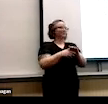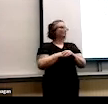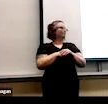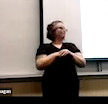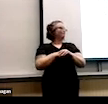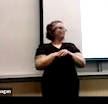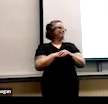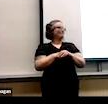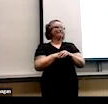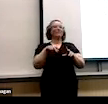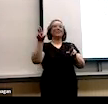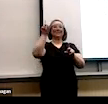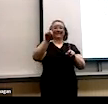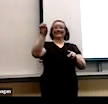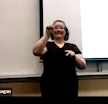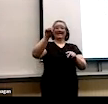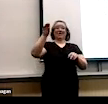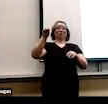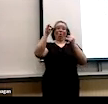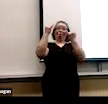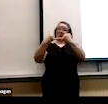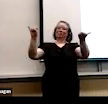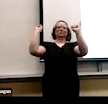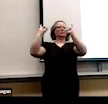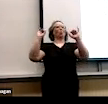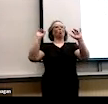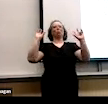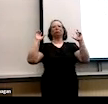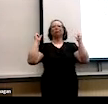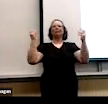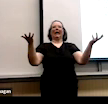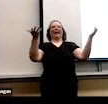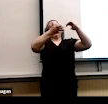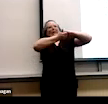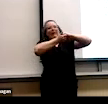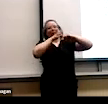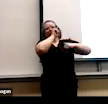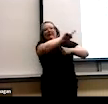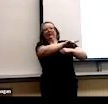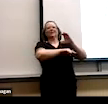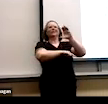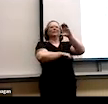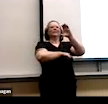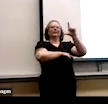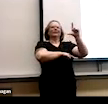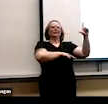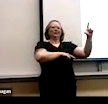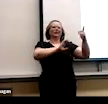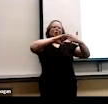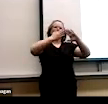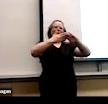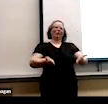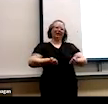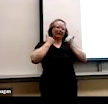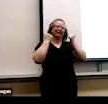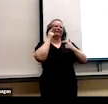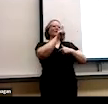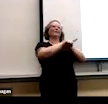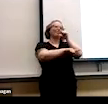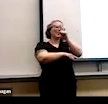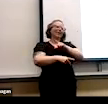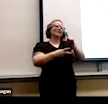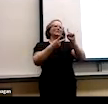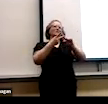all over Ontario. So these are some of the ones that are local here. So Community Living London, Alice Sadi, Participation House, Hutton House,